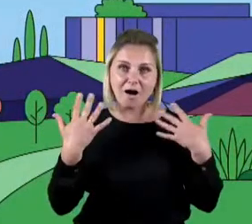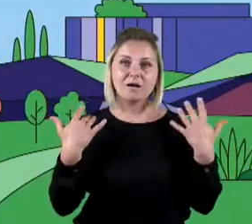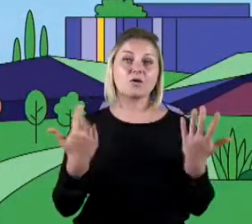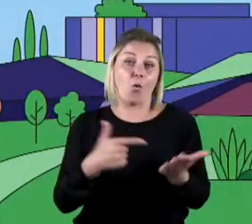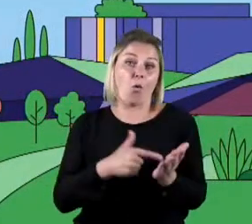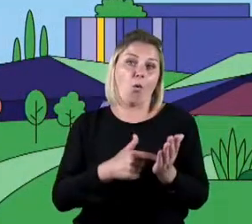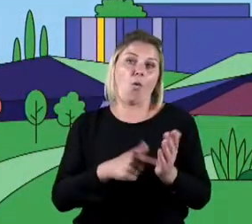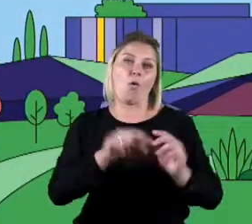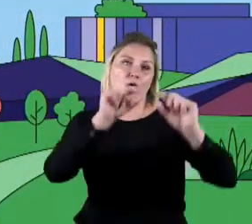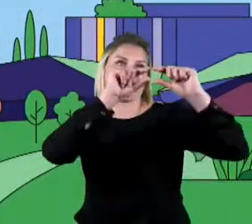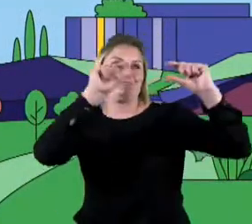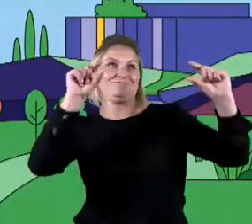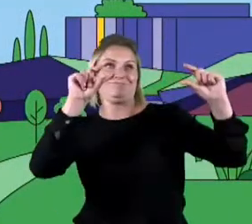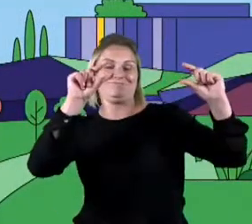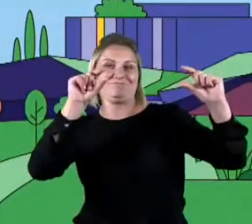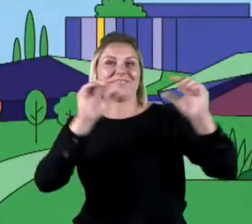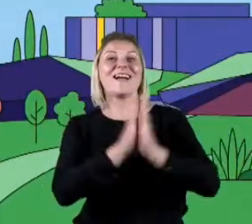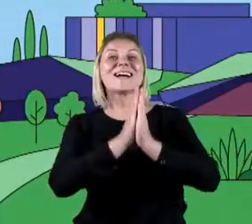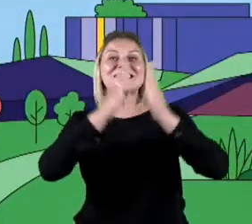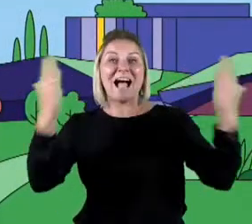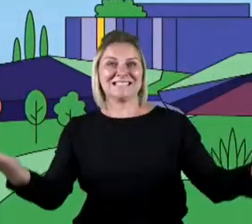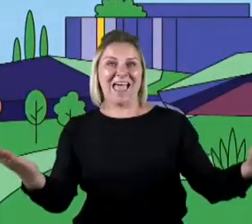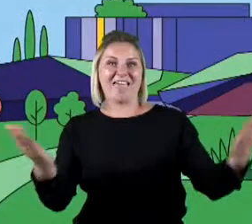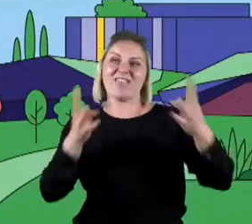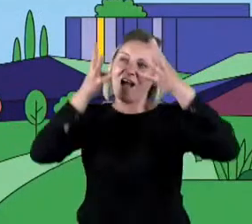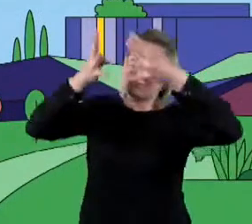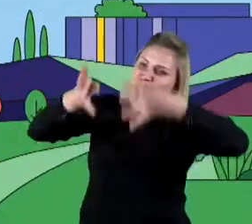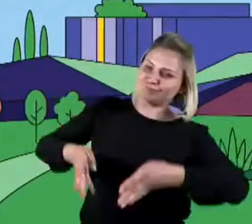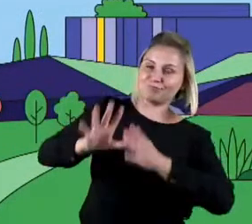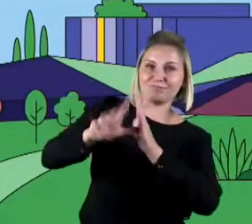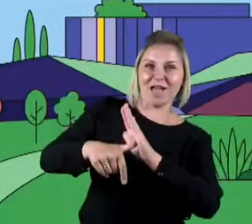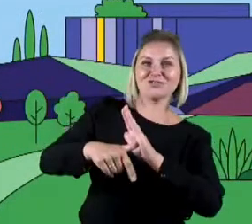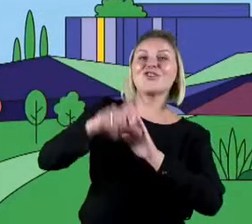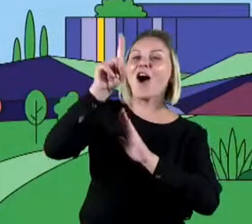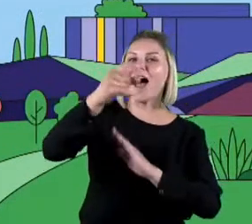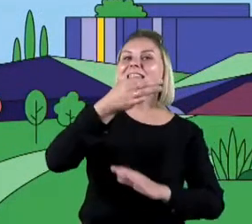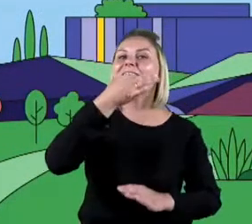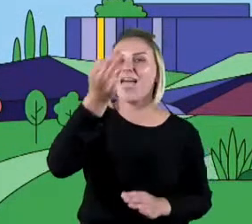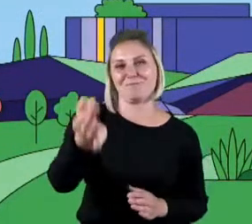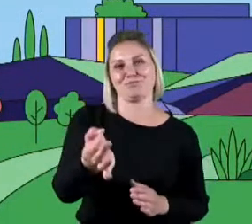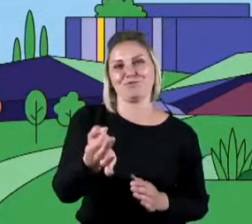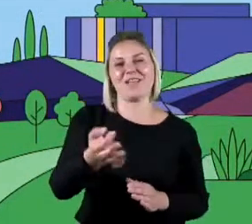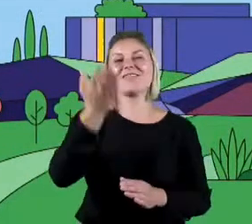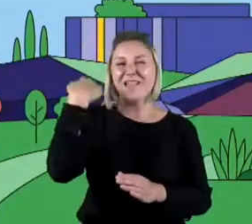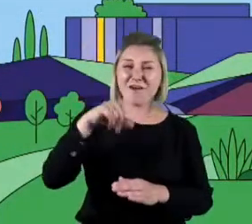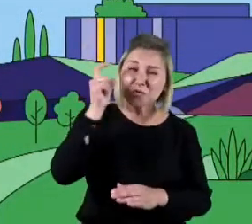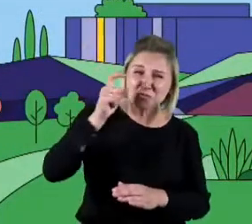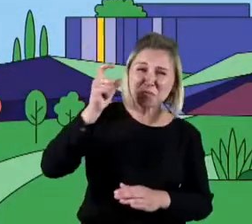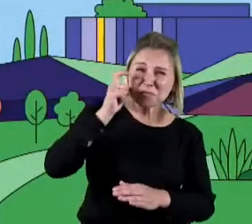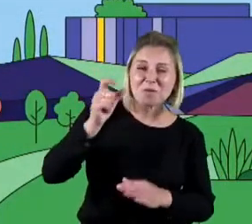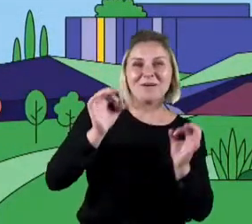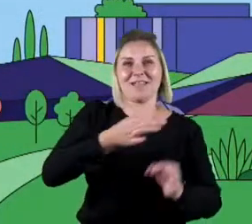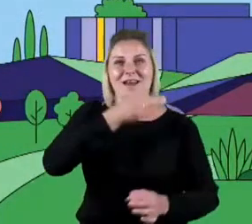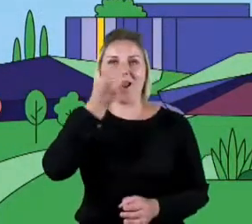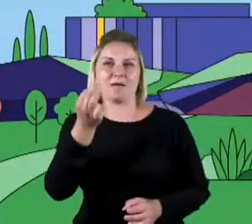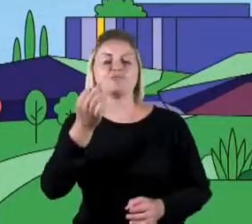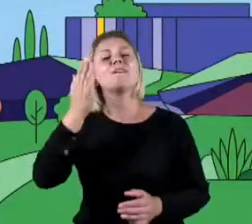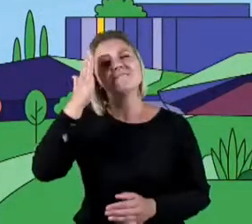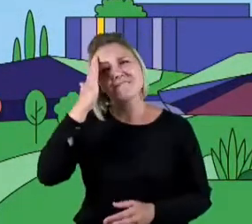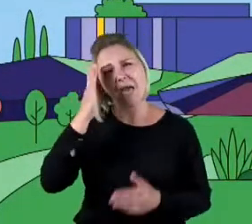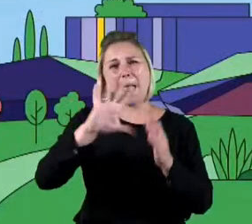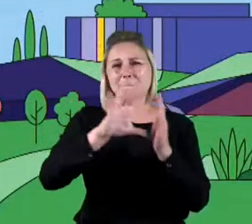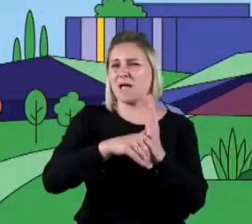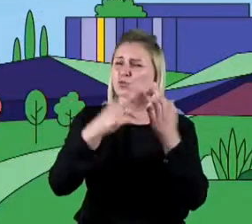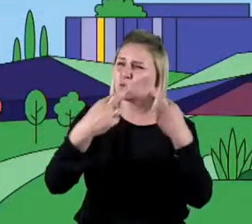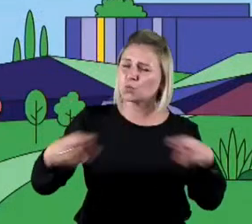and a library, and again, we're in the headlines of the world newspapers, but for different reasons. Now there are